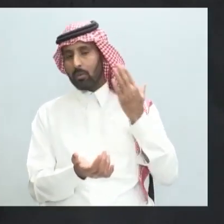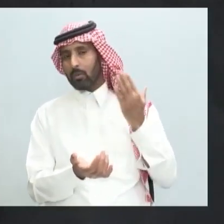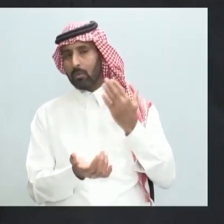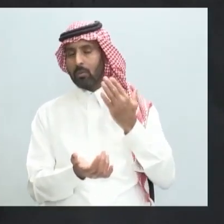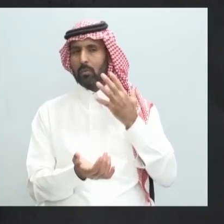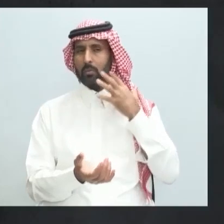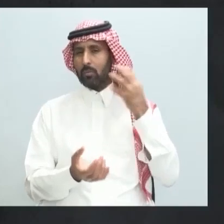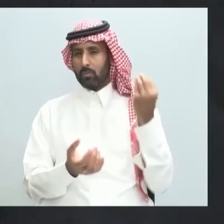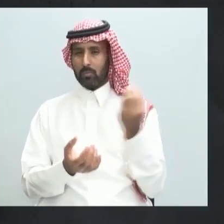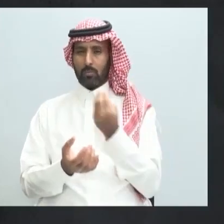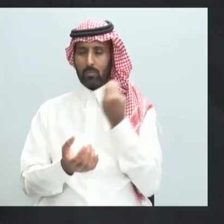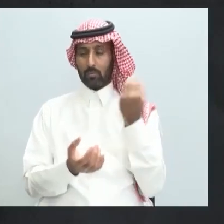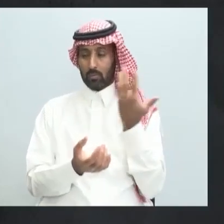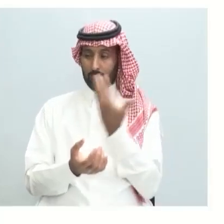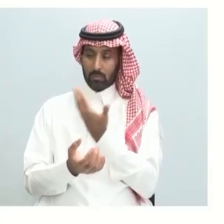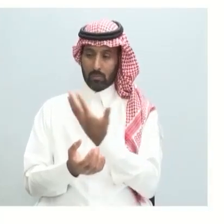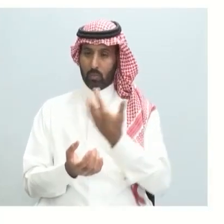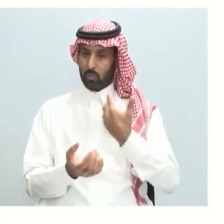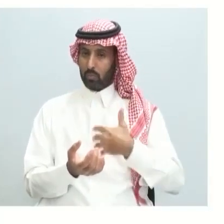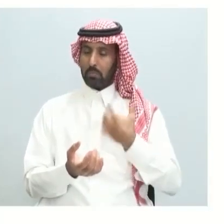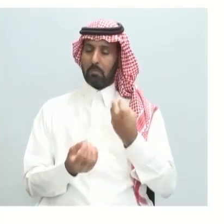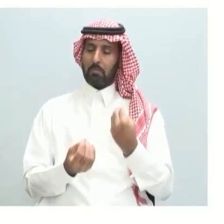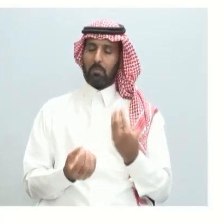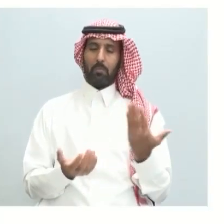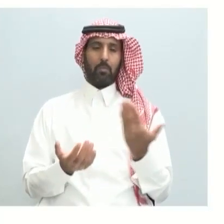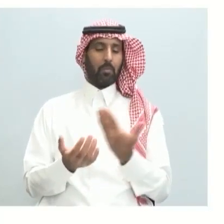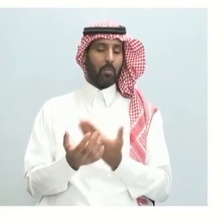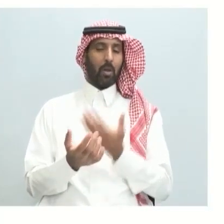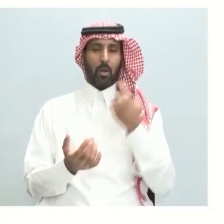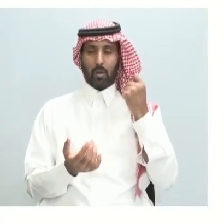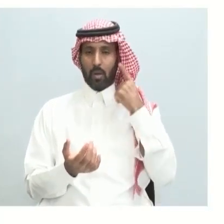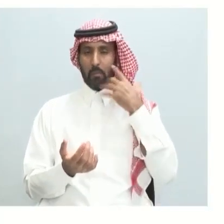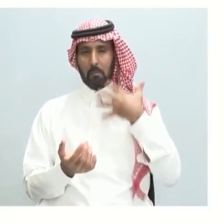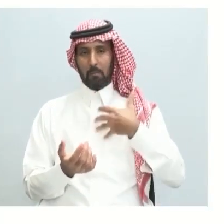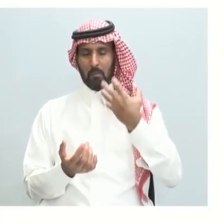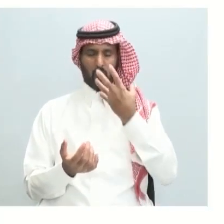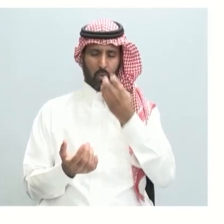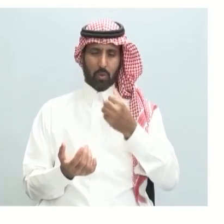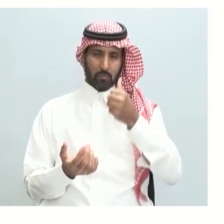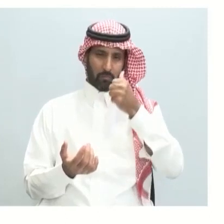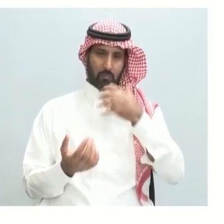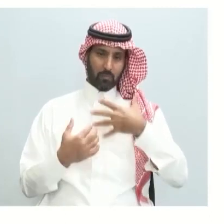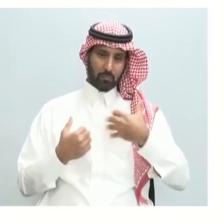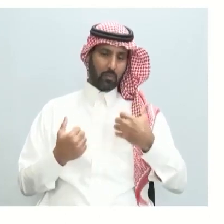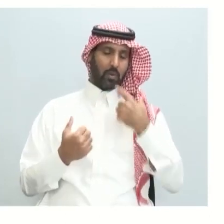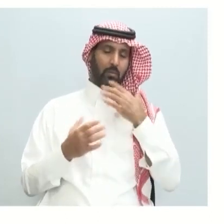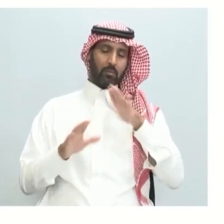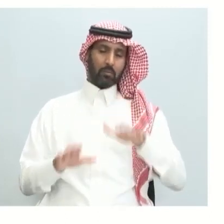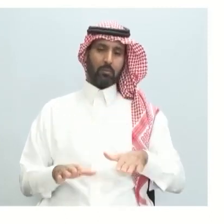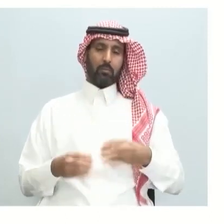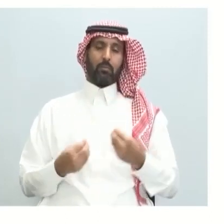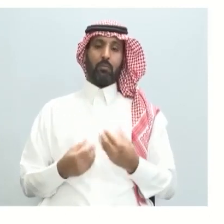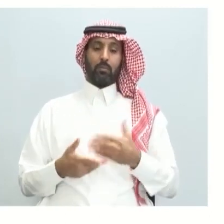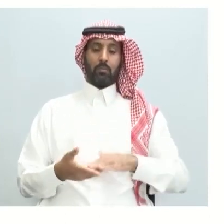like a museum, so you feel at ease there. The mood or the feeling that you get in the place. Comfort,